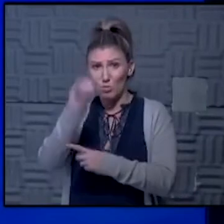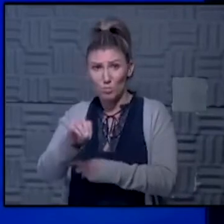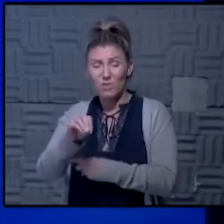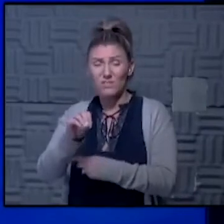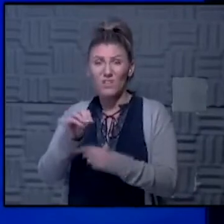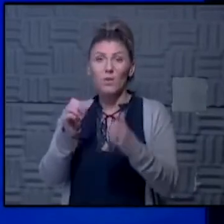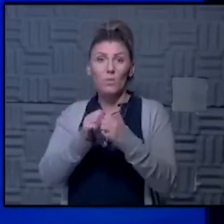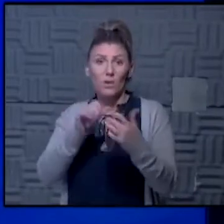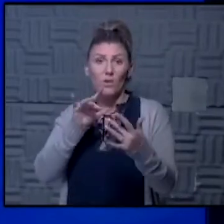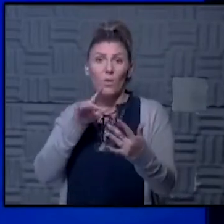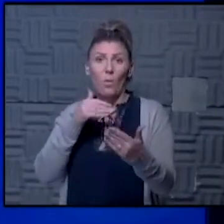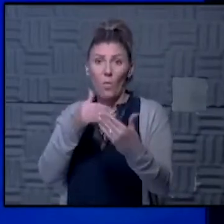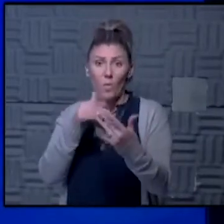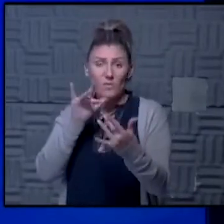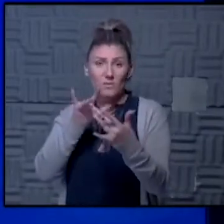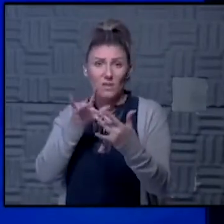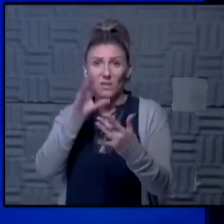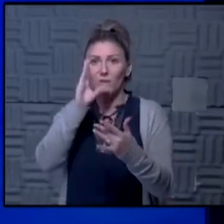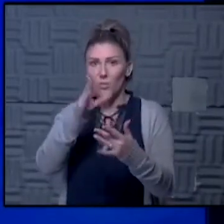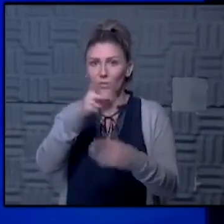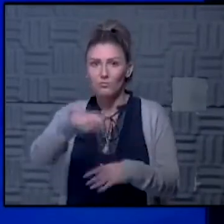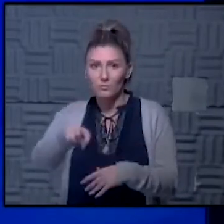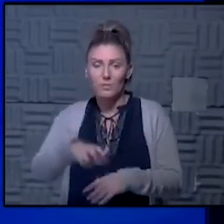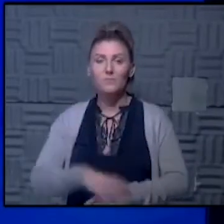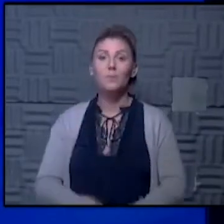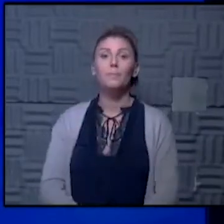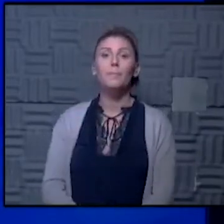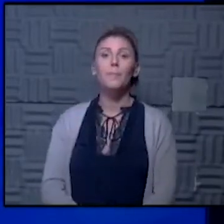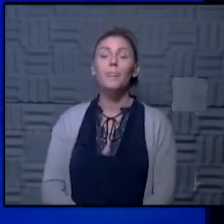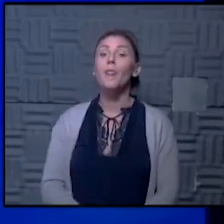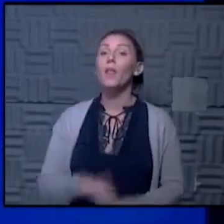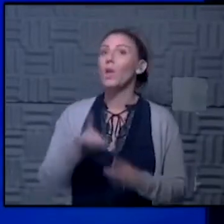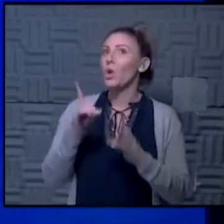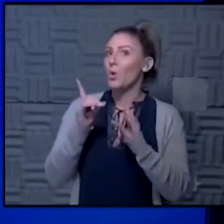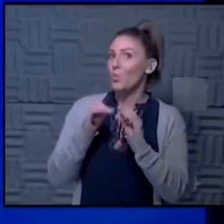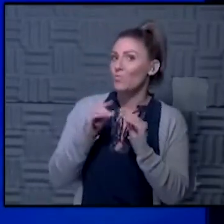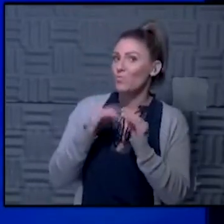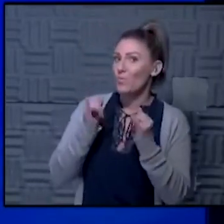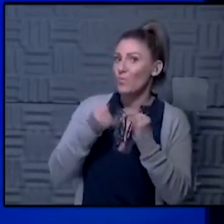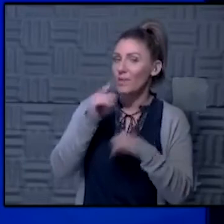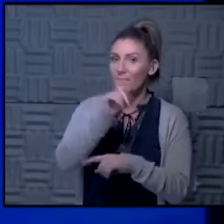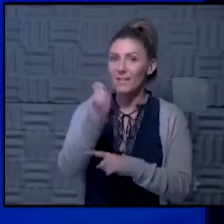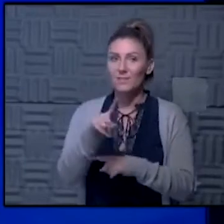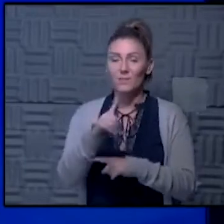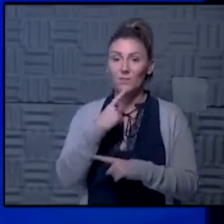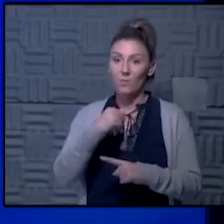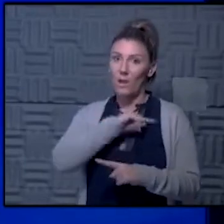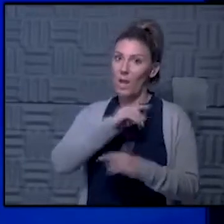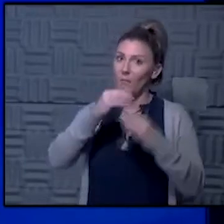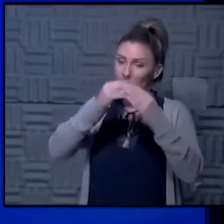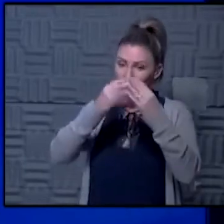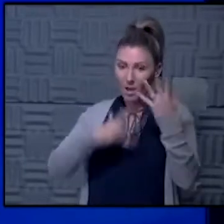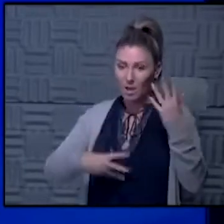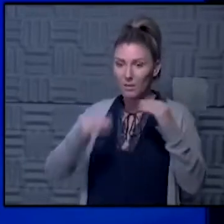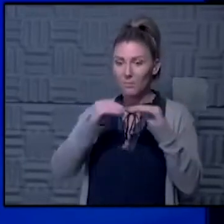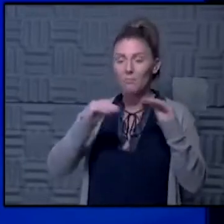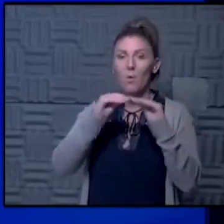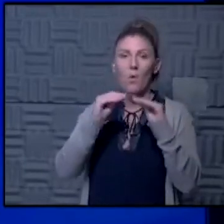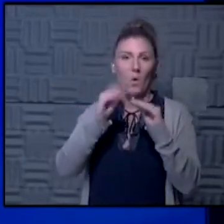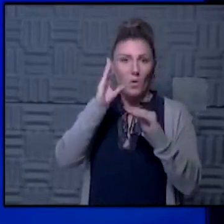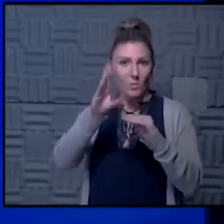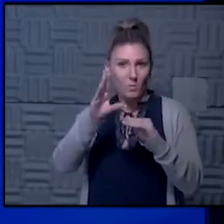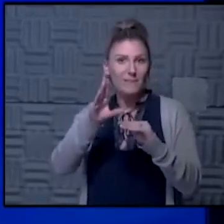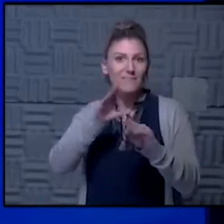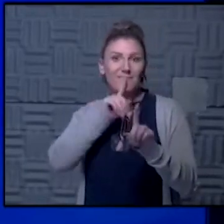close contact will transmit. All right, we have time for like one last question, although we have tons more. We promise we'll get to them